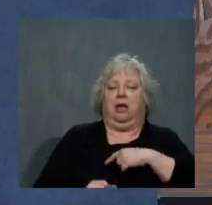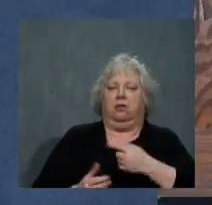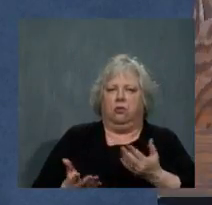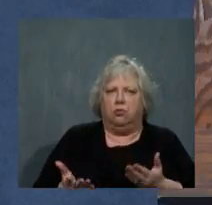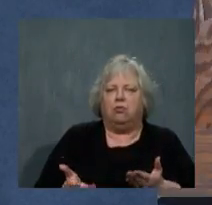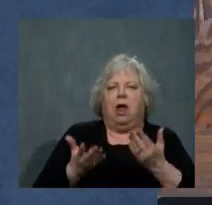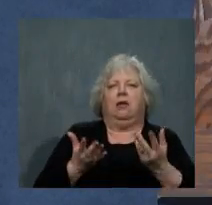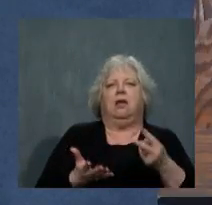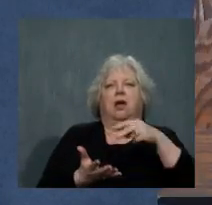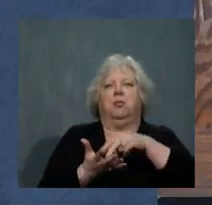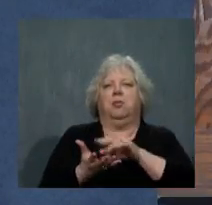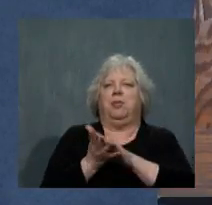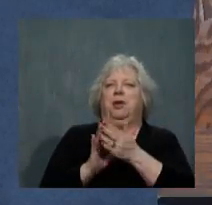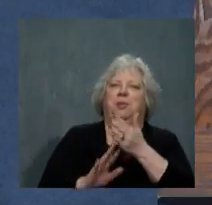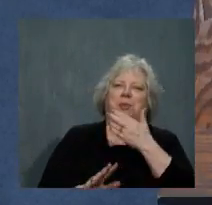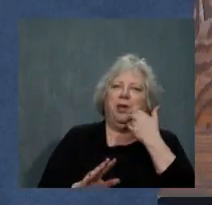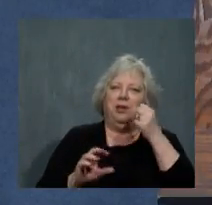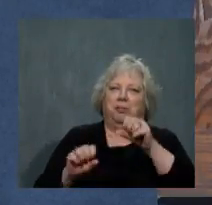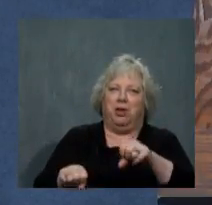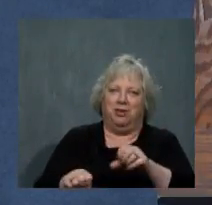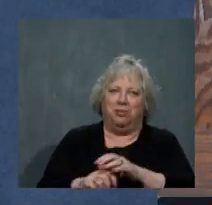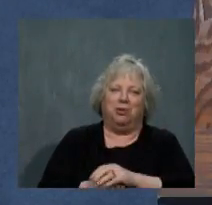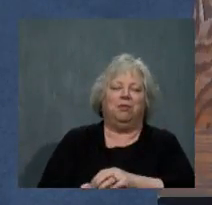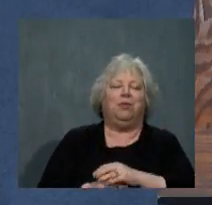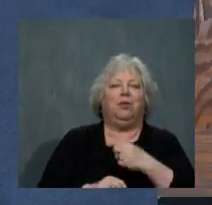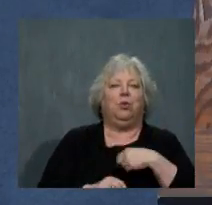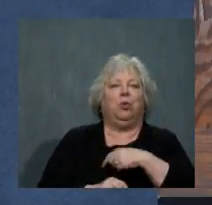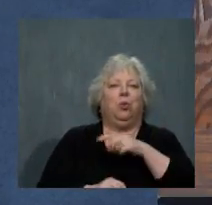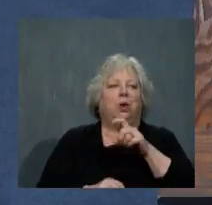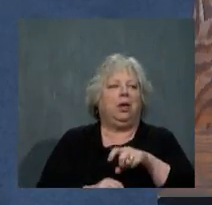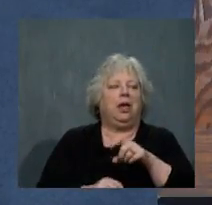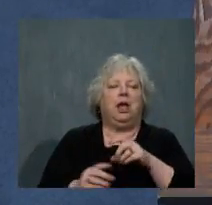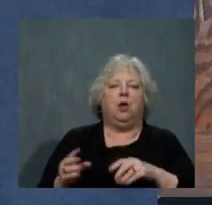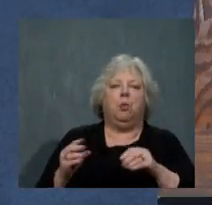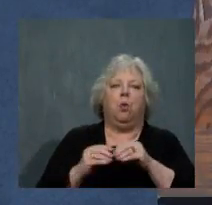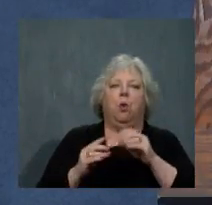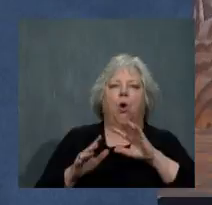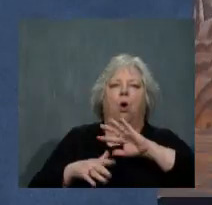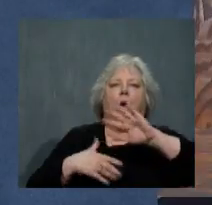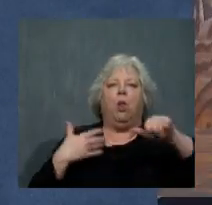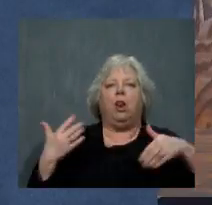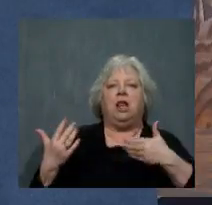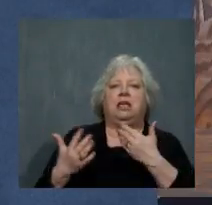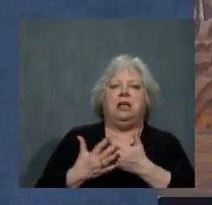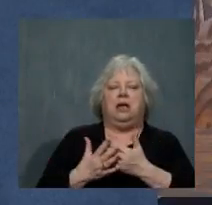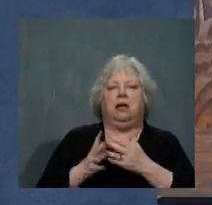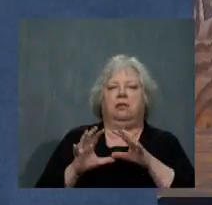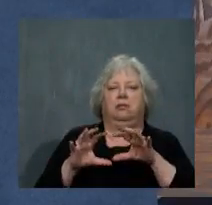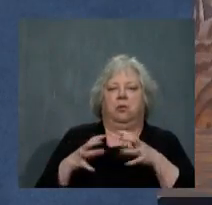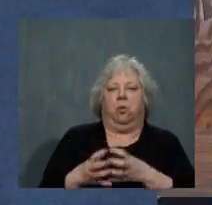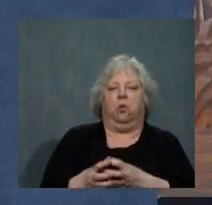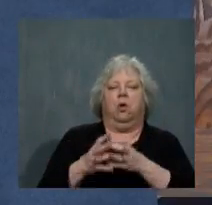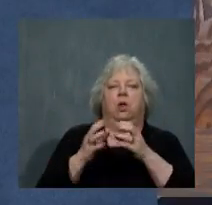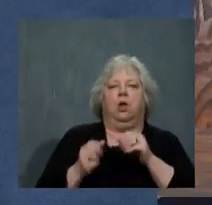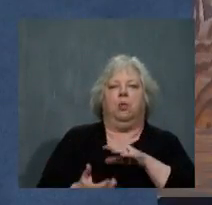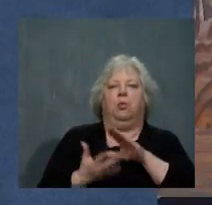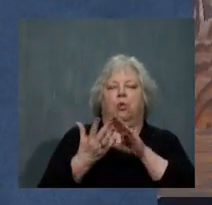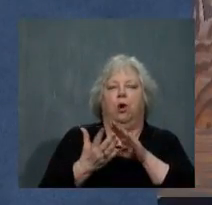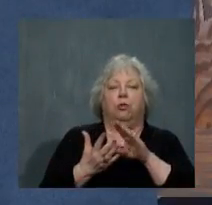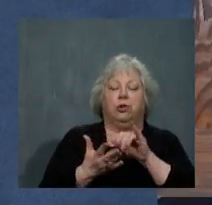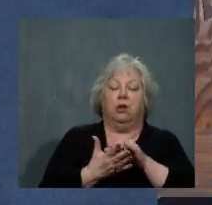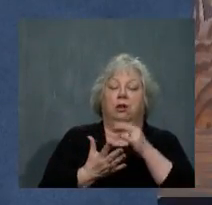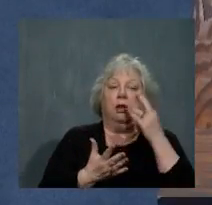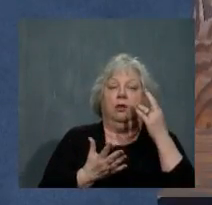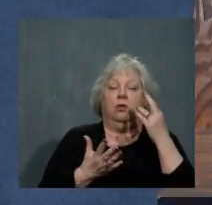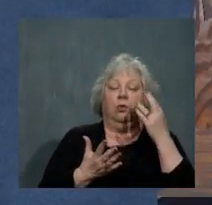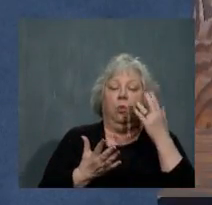best among themselves. And in essence, we need to try a more holistic approach, and that is exactly what I'm here before you tonight, representing